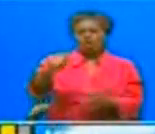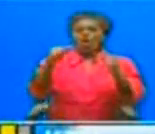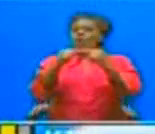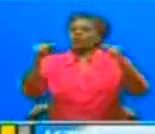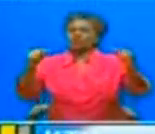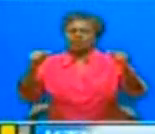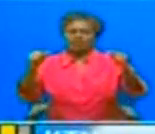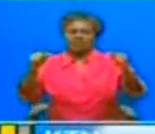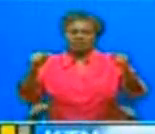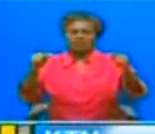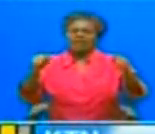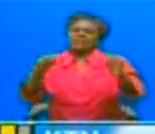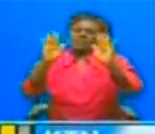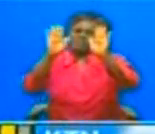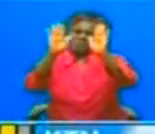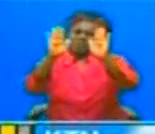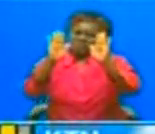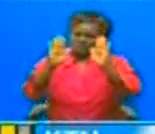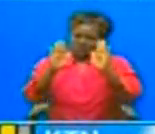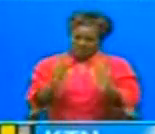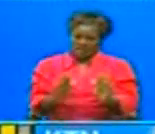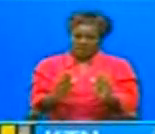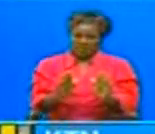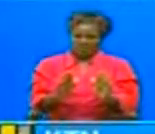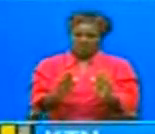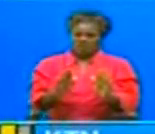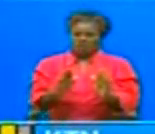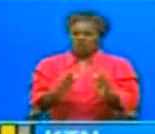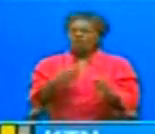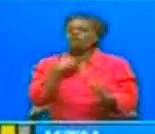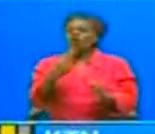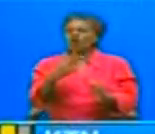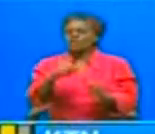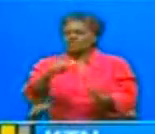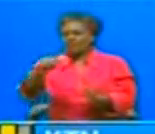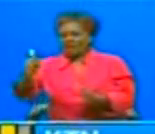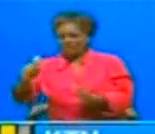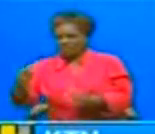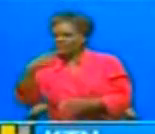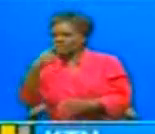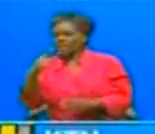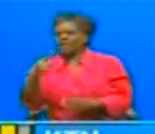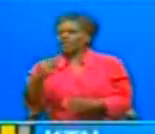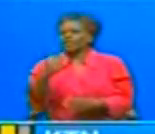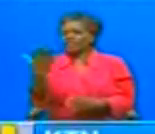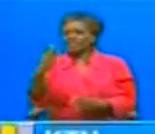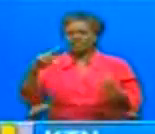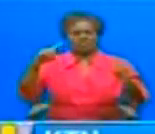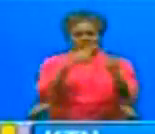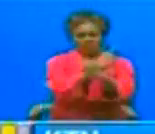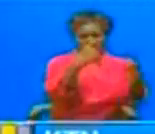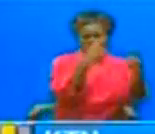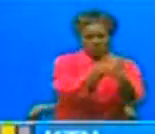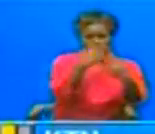opposition? There is nothing as important as being an alternative voice and seeing things different from